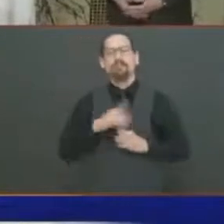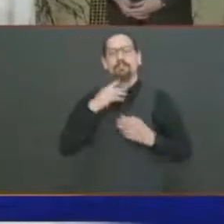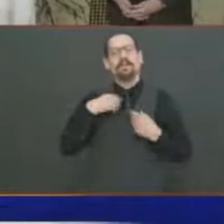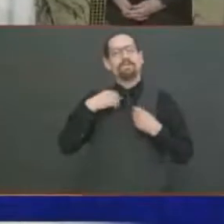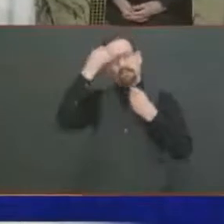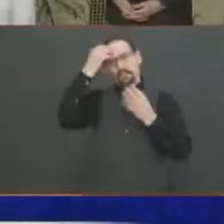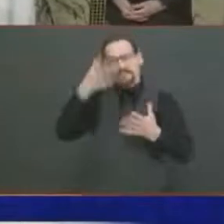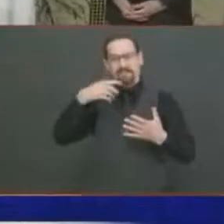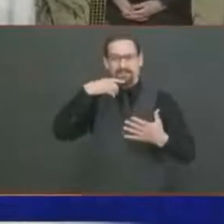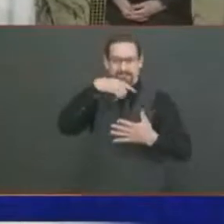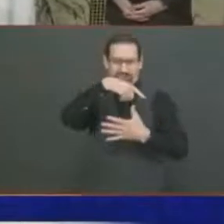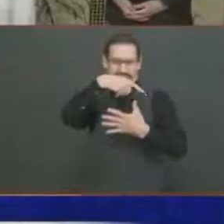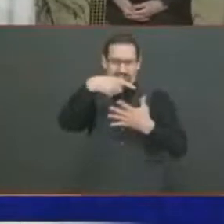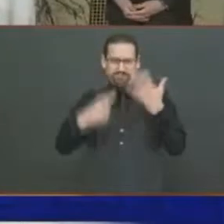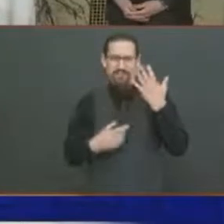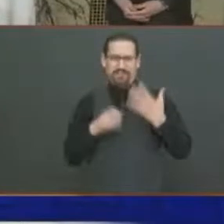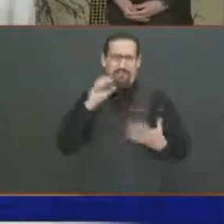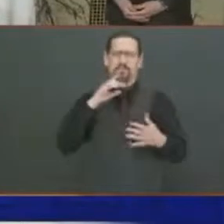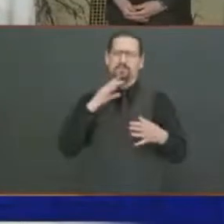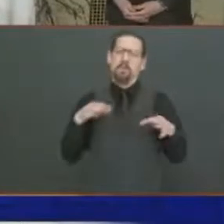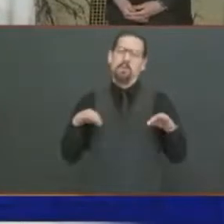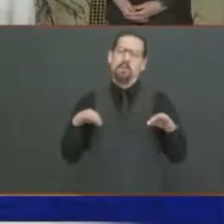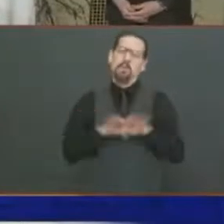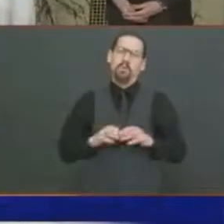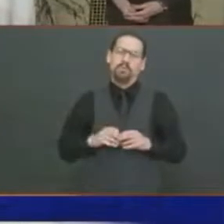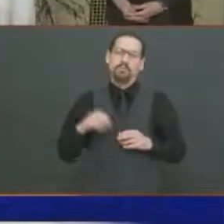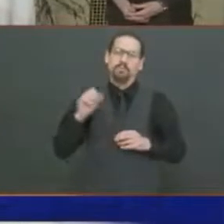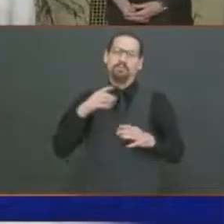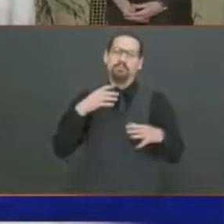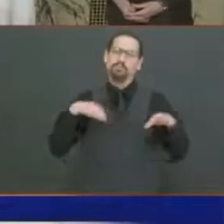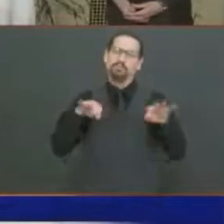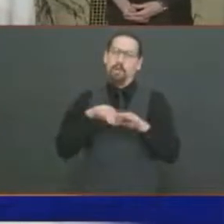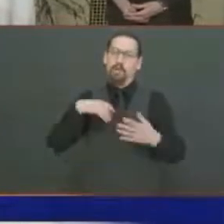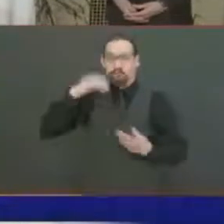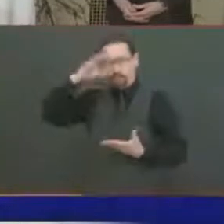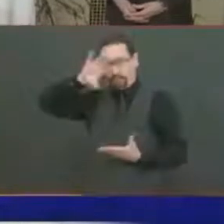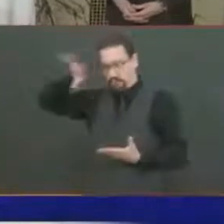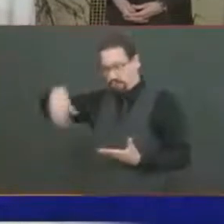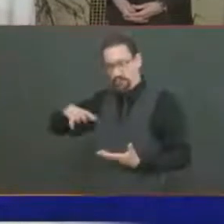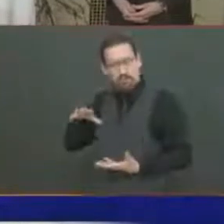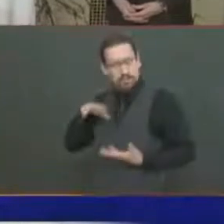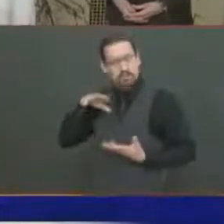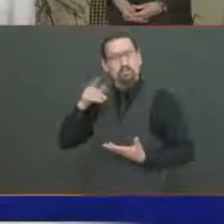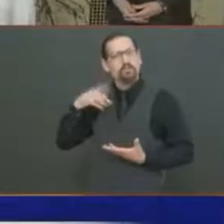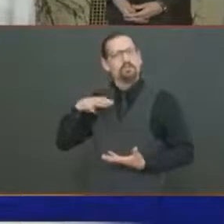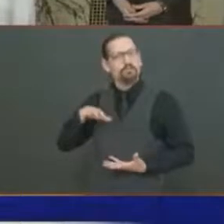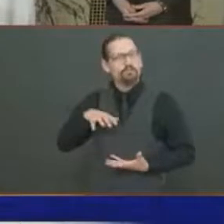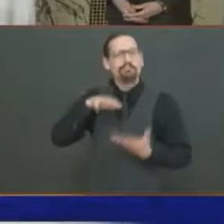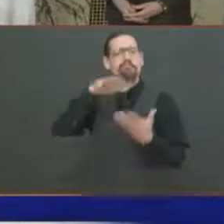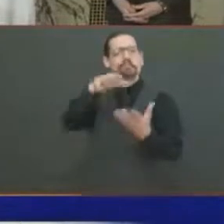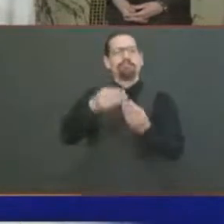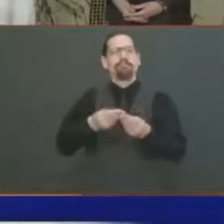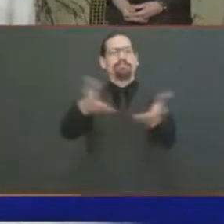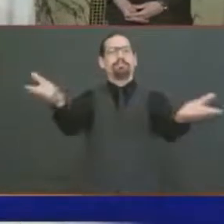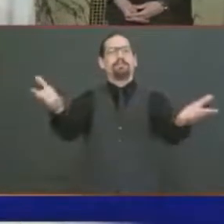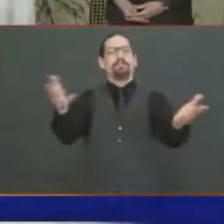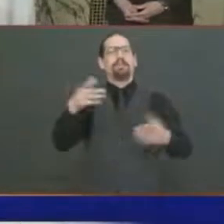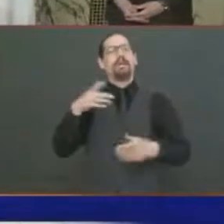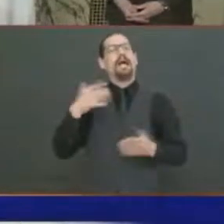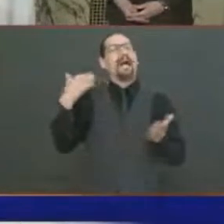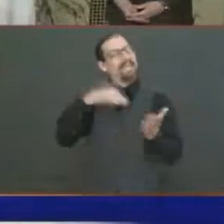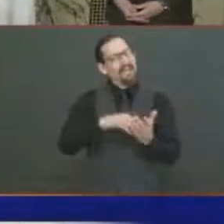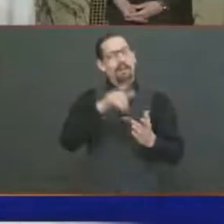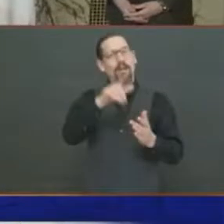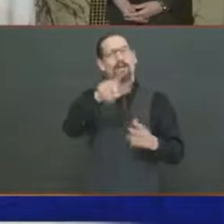two-way dialogue. So there's an opportunity on reopeningri.com for us to hear from you. So we have set